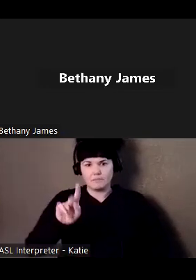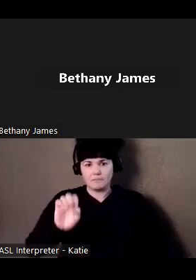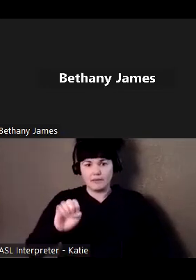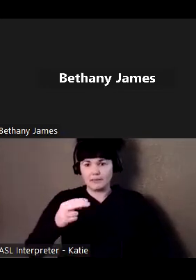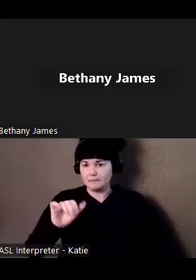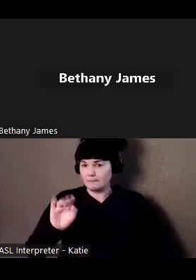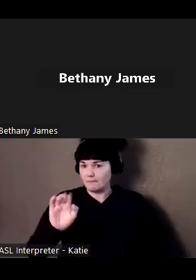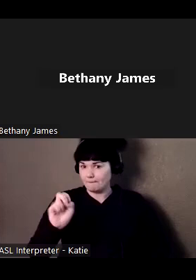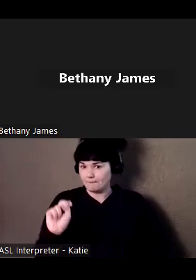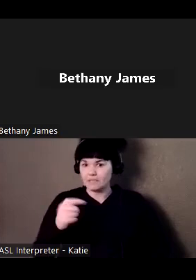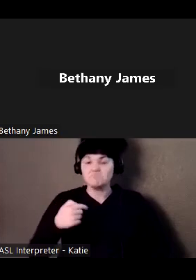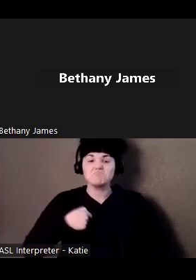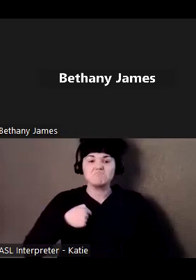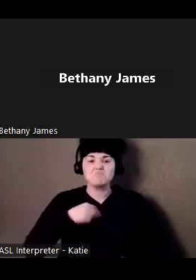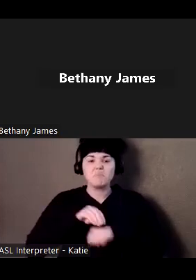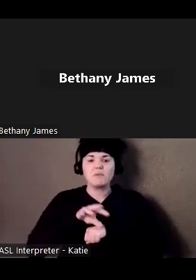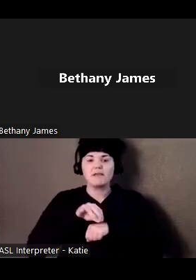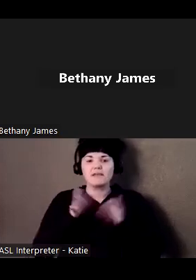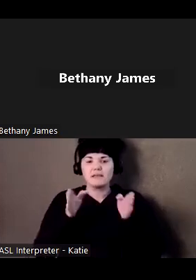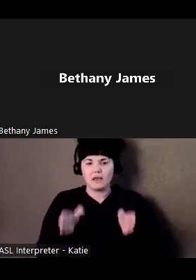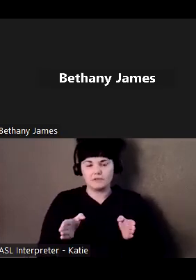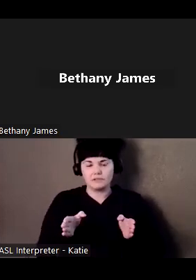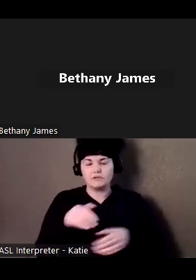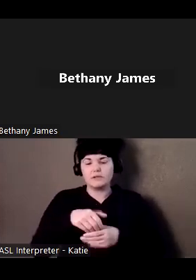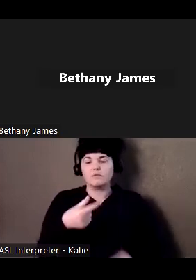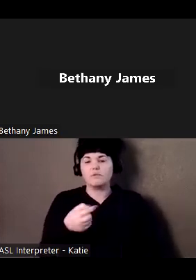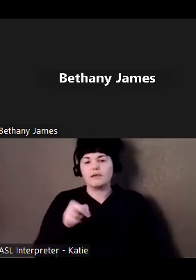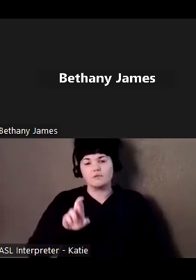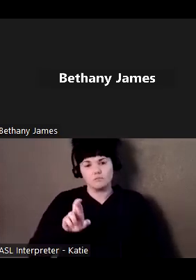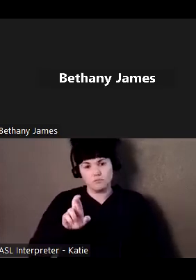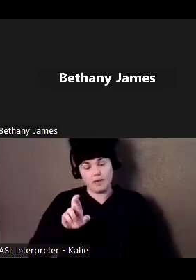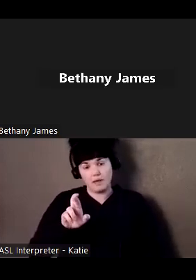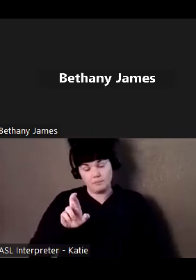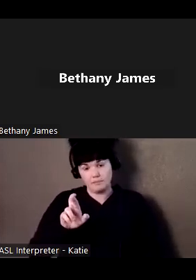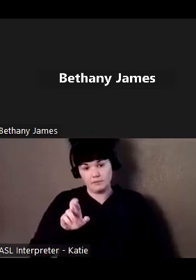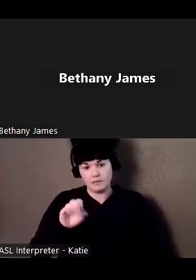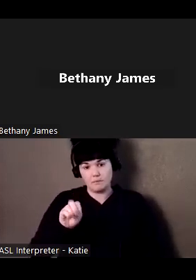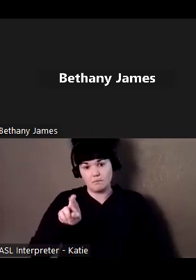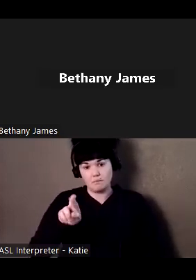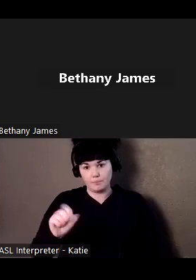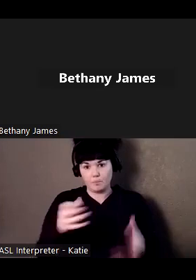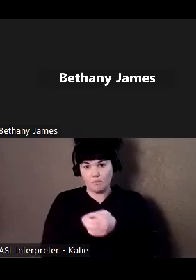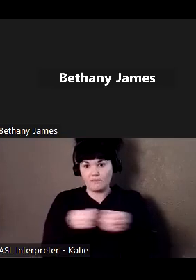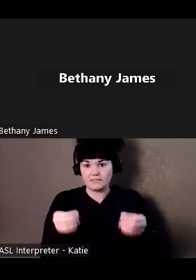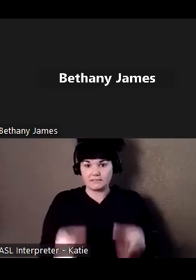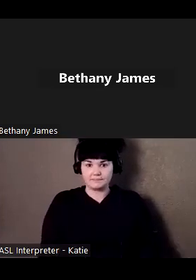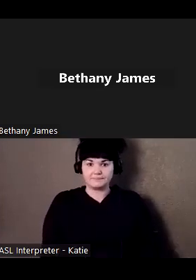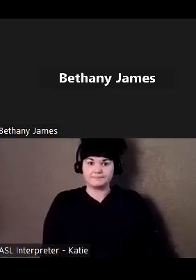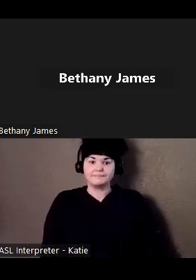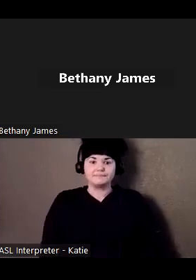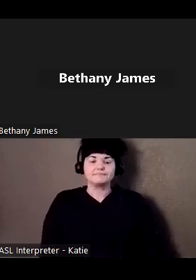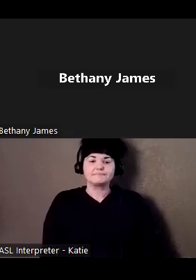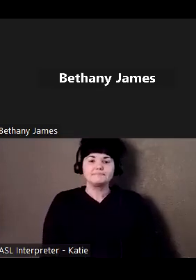a counselor at the Grand Rapids, Michigan Rehabilitation Services office. In a